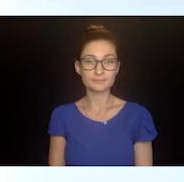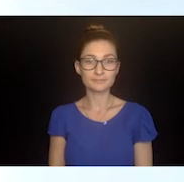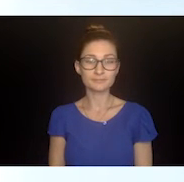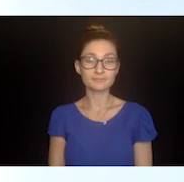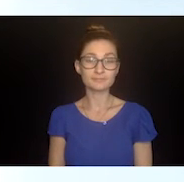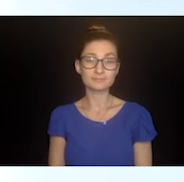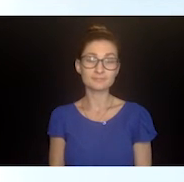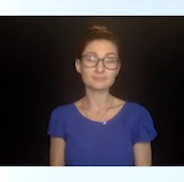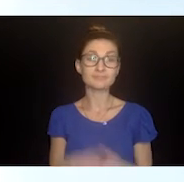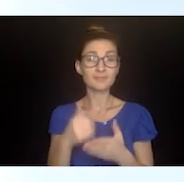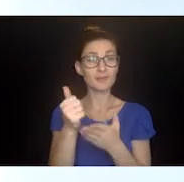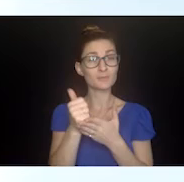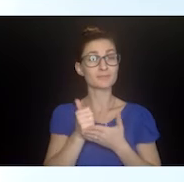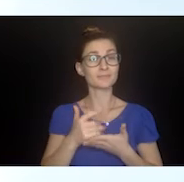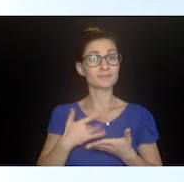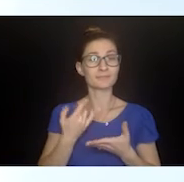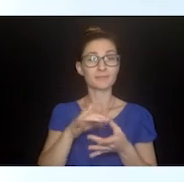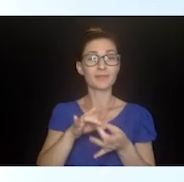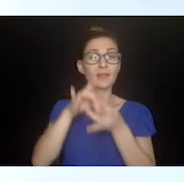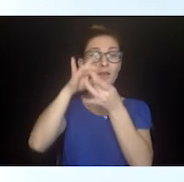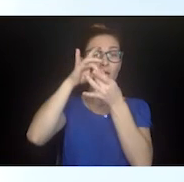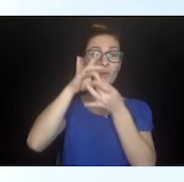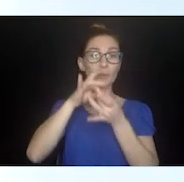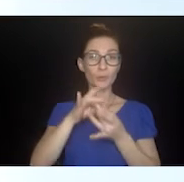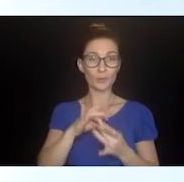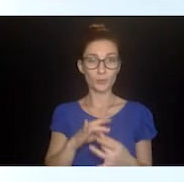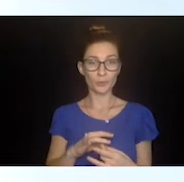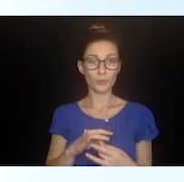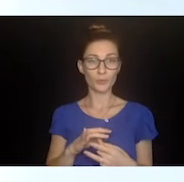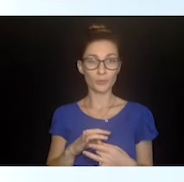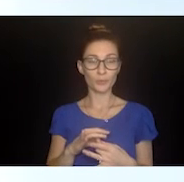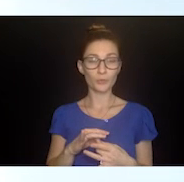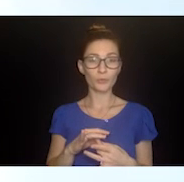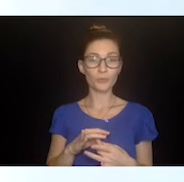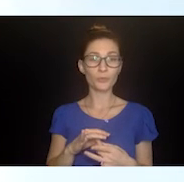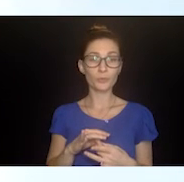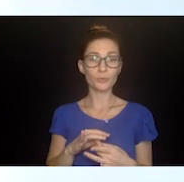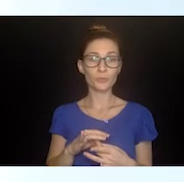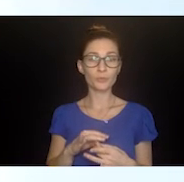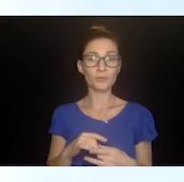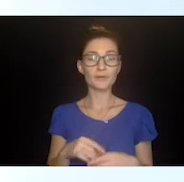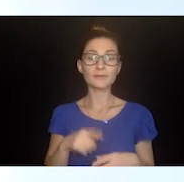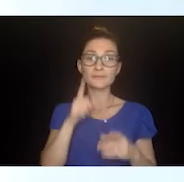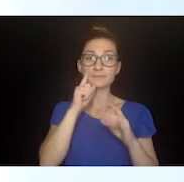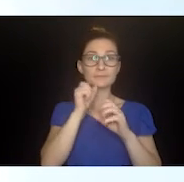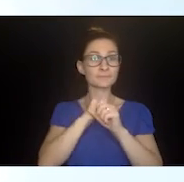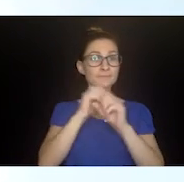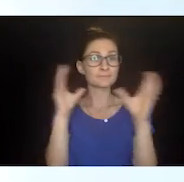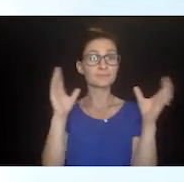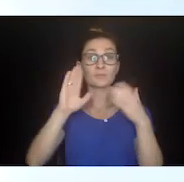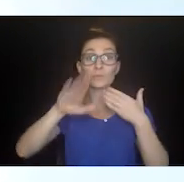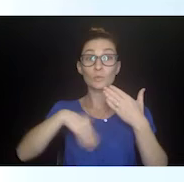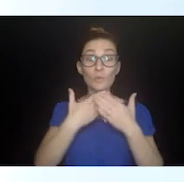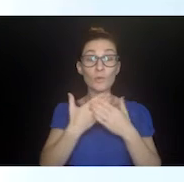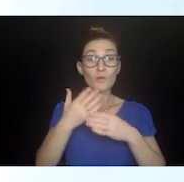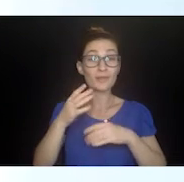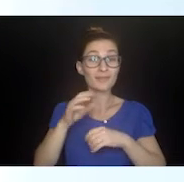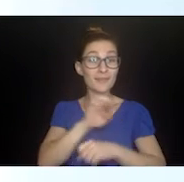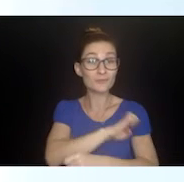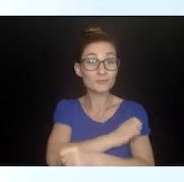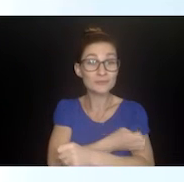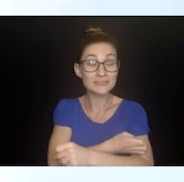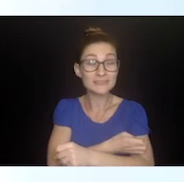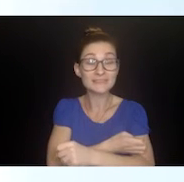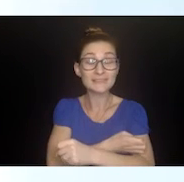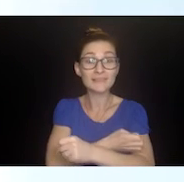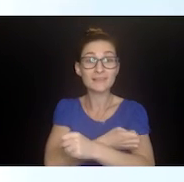I do this to feel grounded, and just imagine that all that energy from the center of the earth